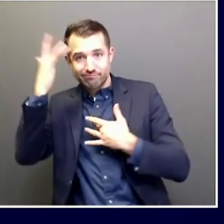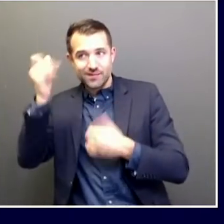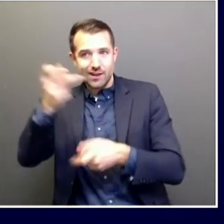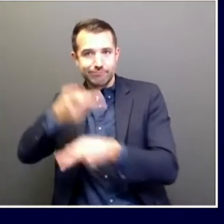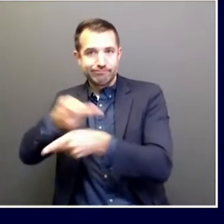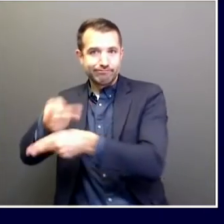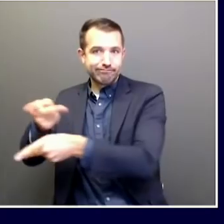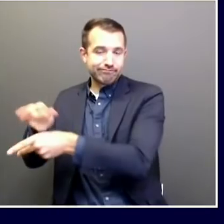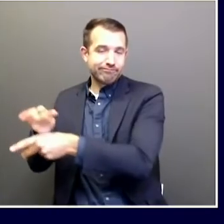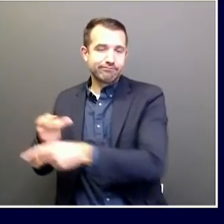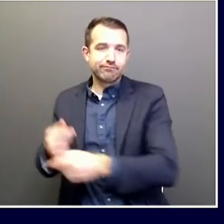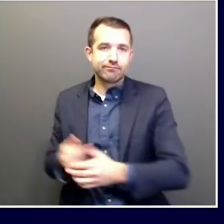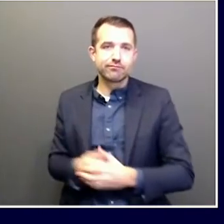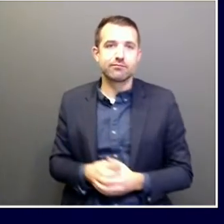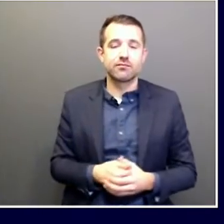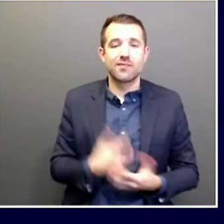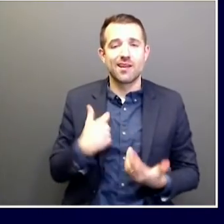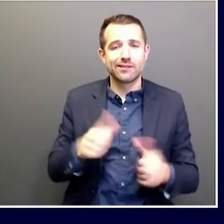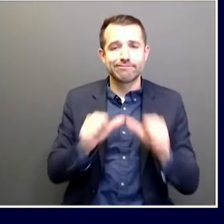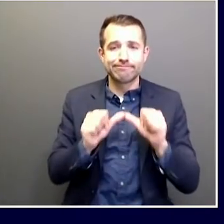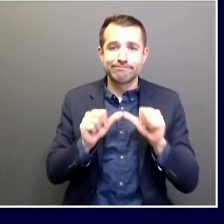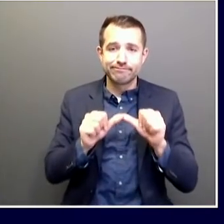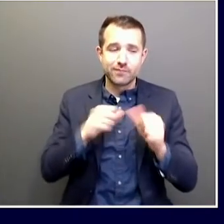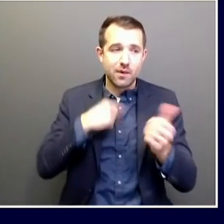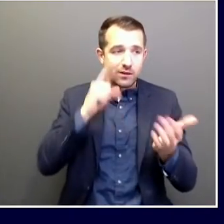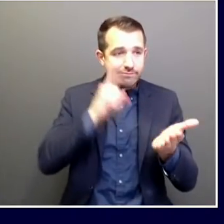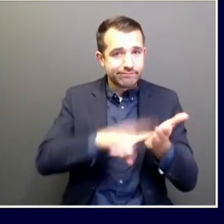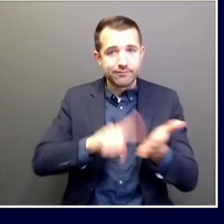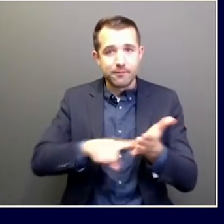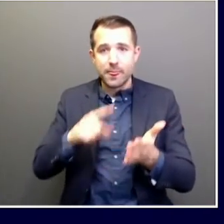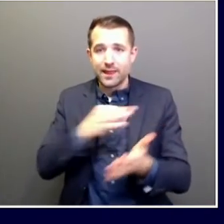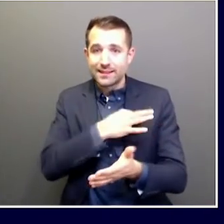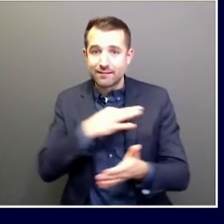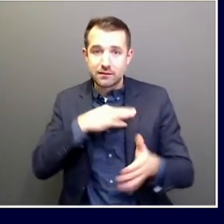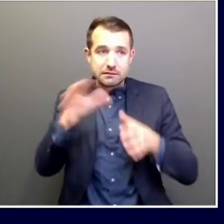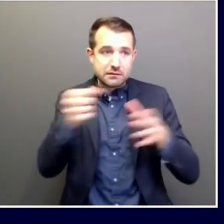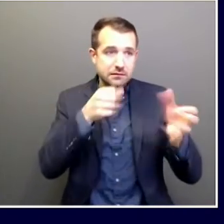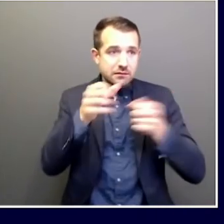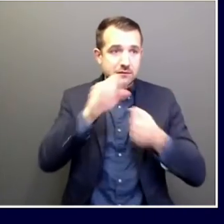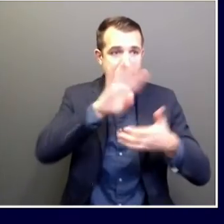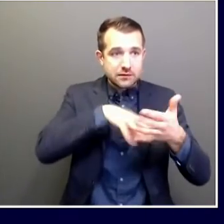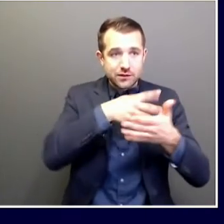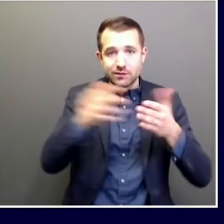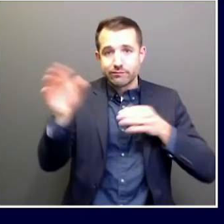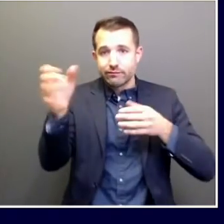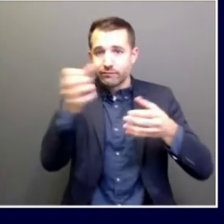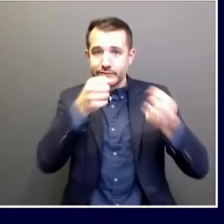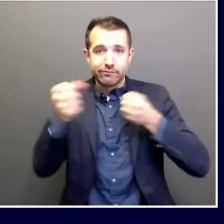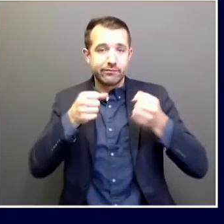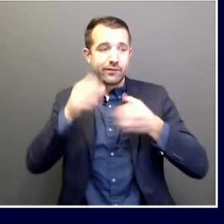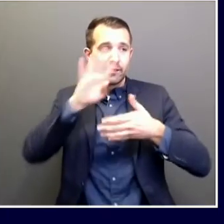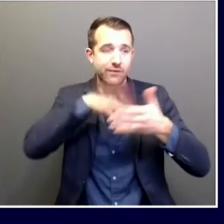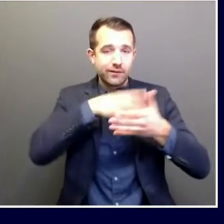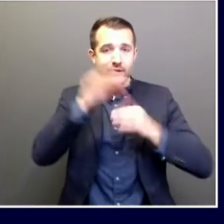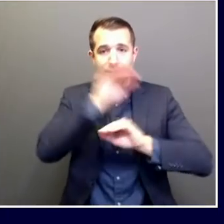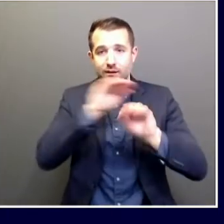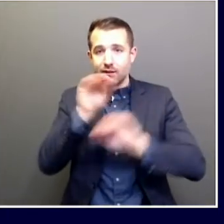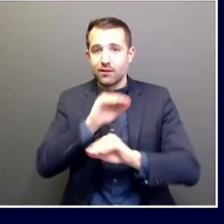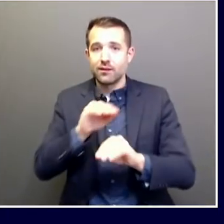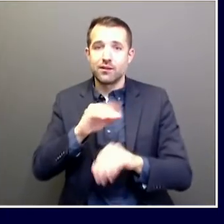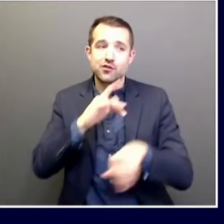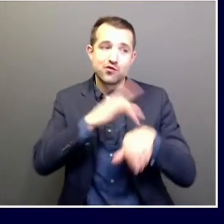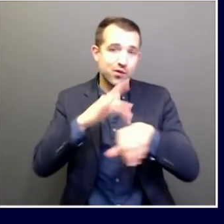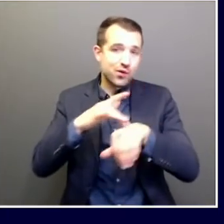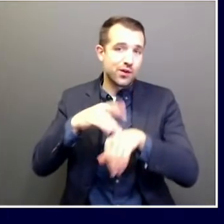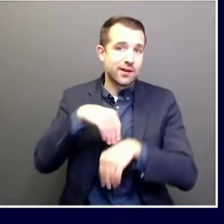offer, staffing options and models that will help, resources that will help get through this period of time, as well as other sites